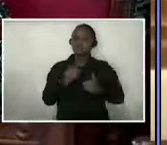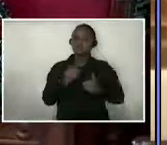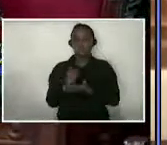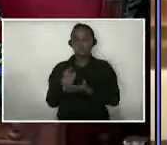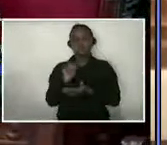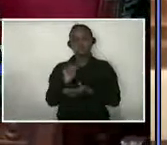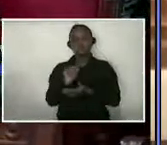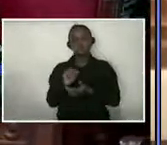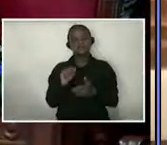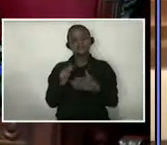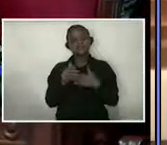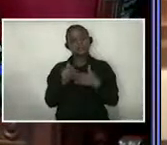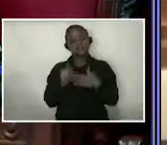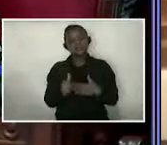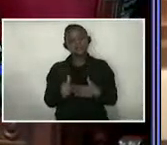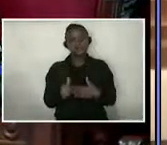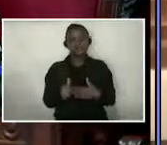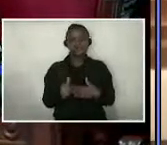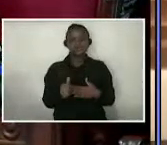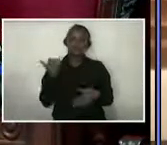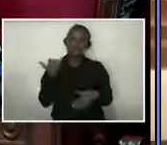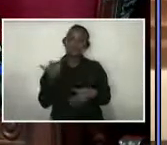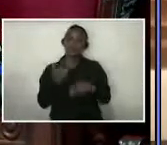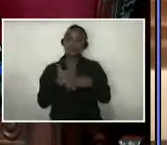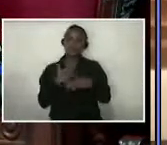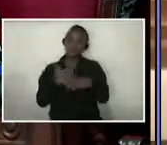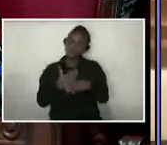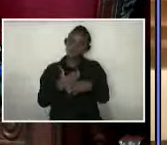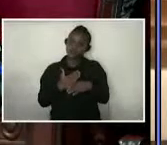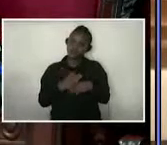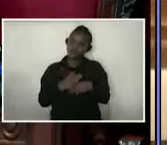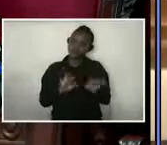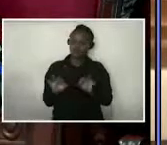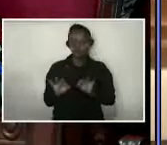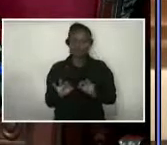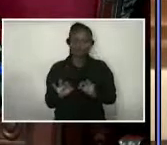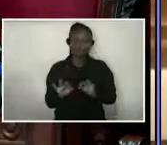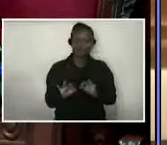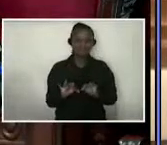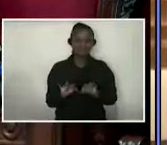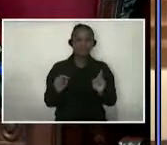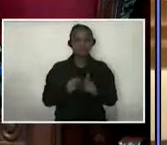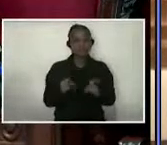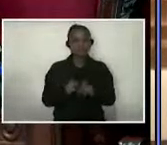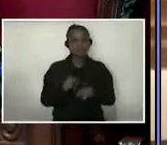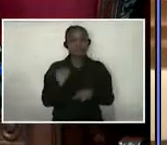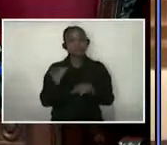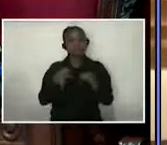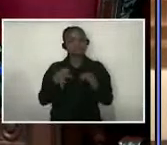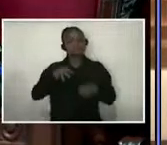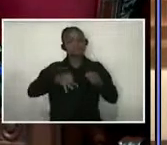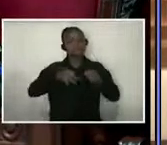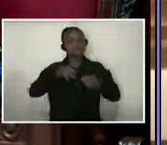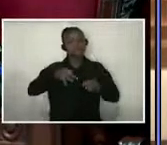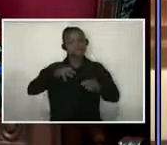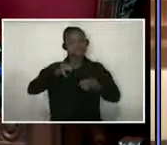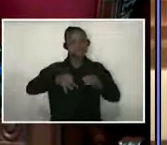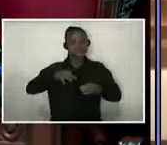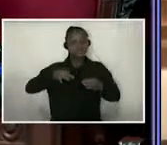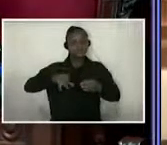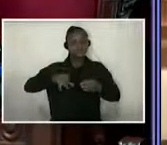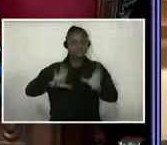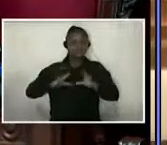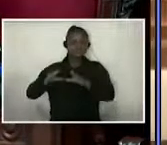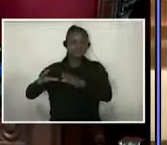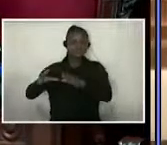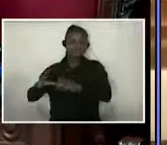and that consequently, the lack of cooperation between political parties and the failure of cooperative governance has